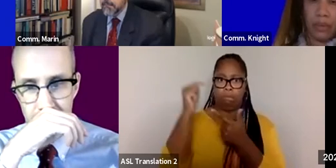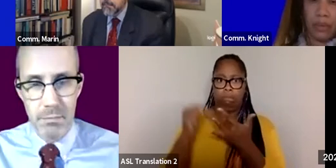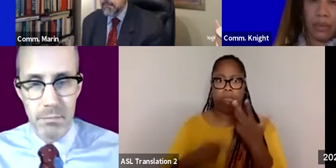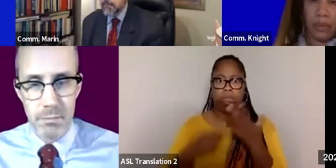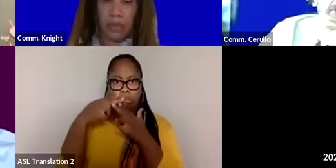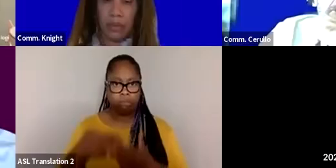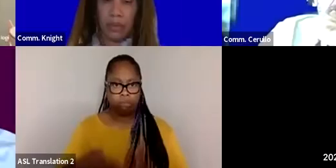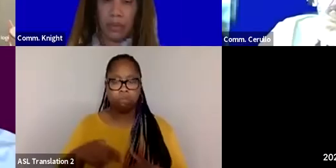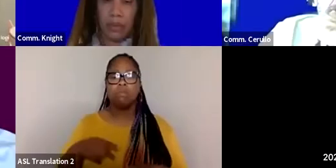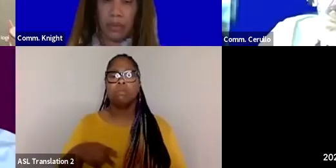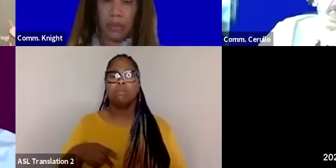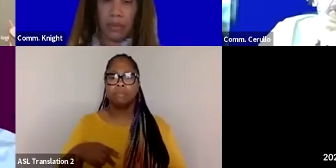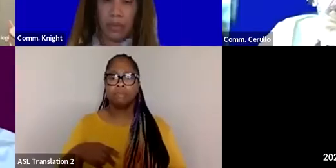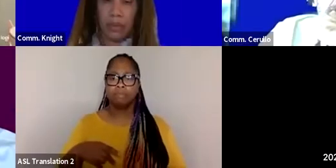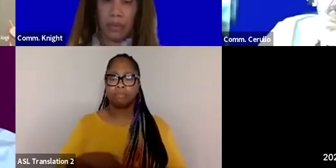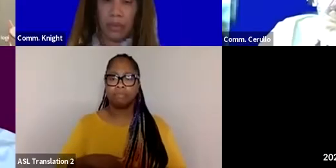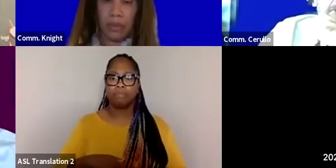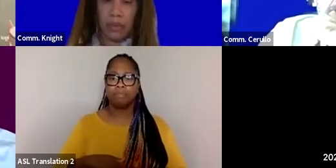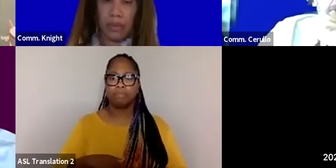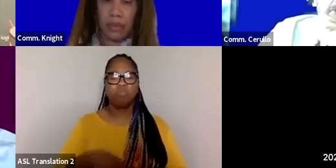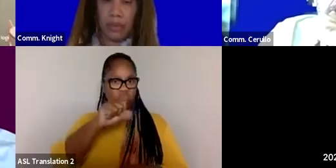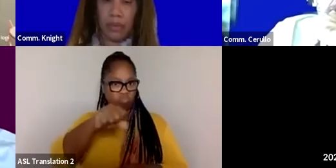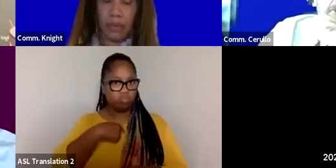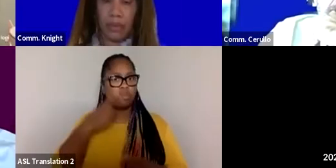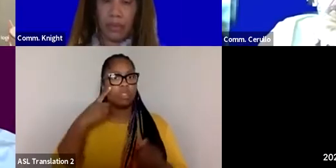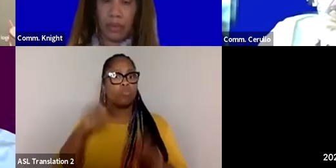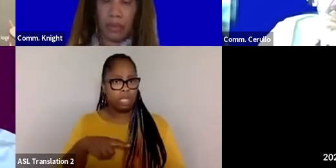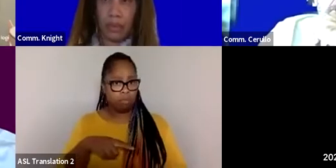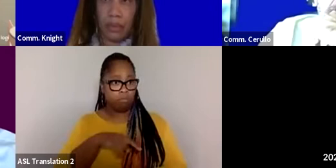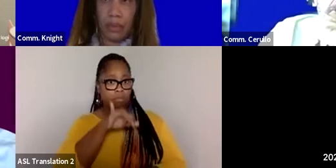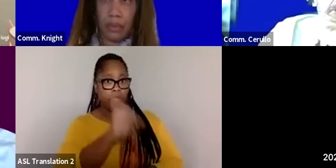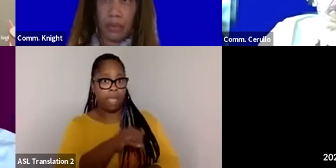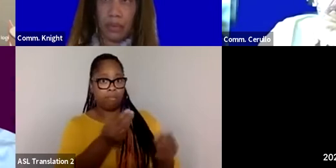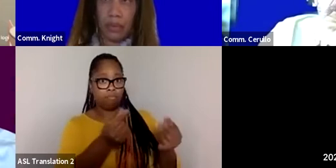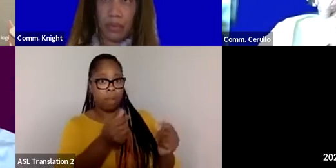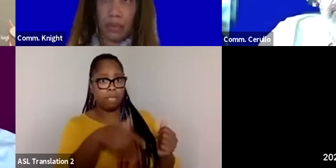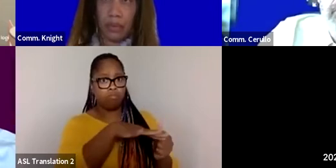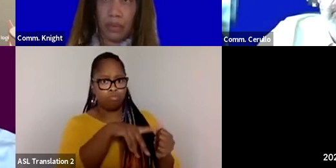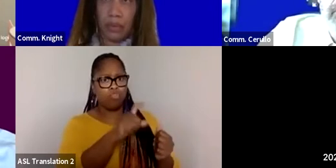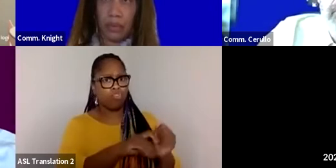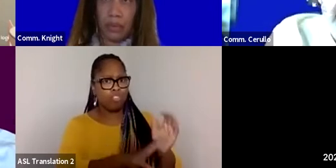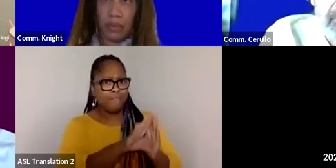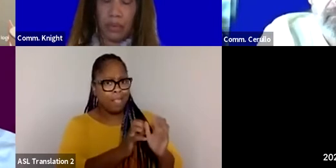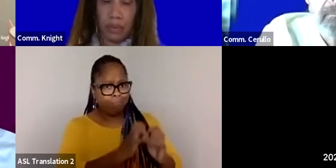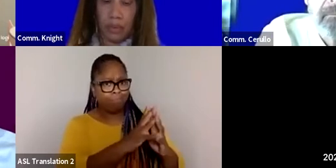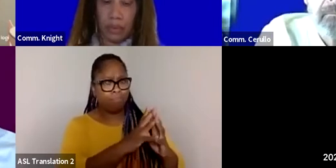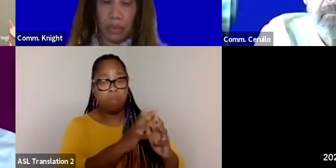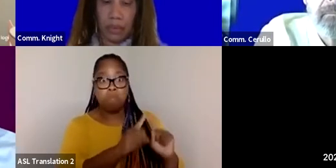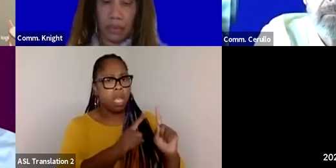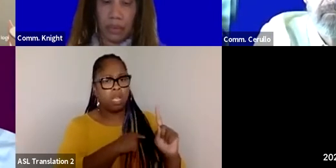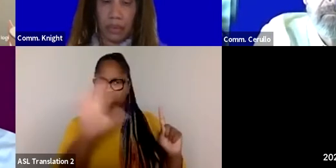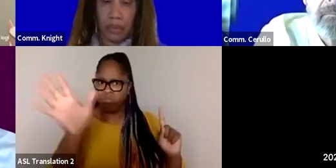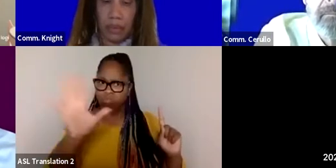quickly. I agree that we should develop this area, but I utterly disagree with